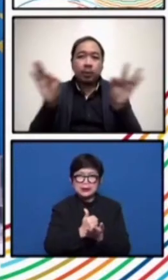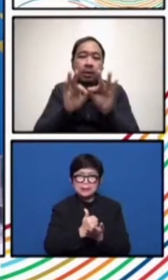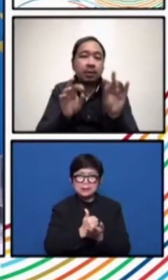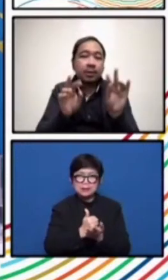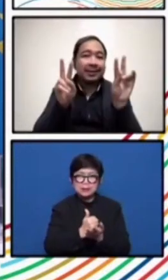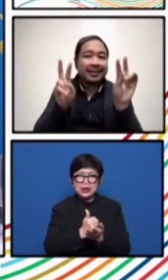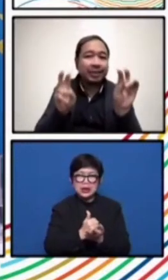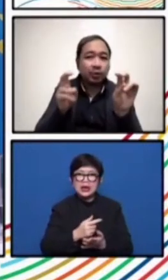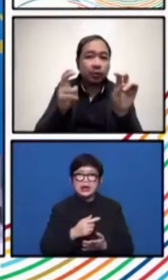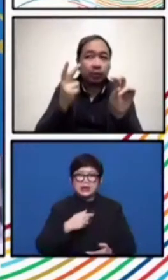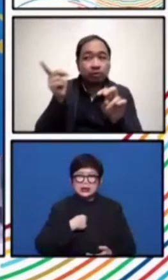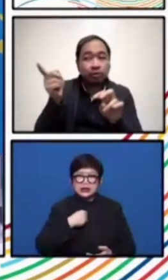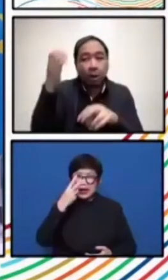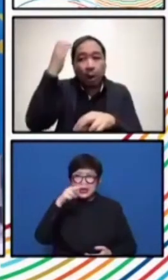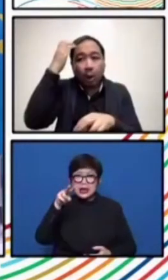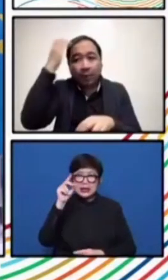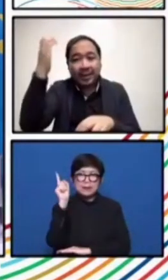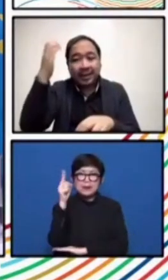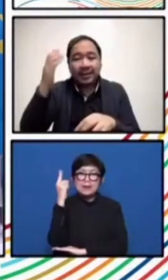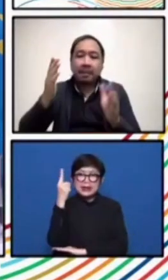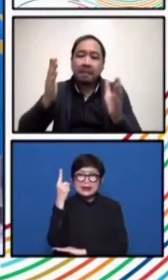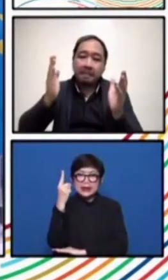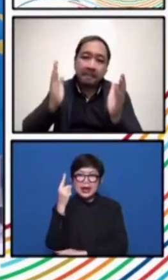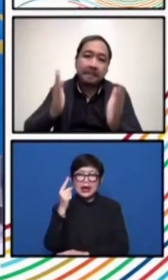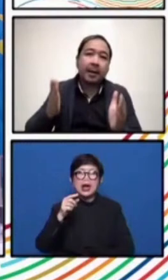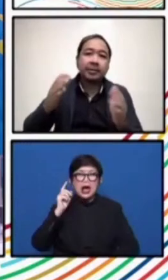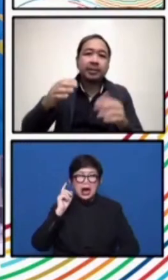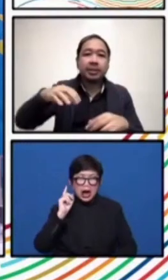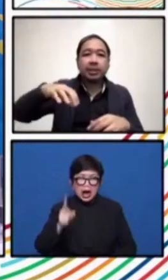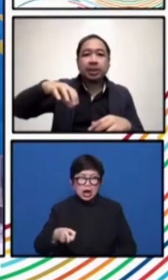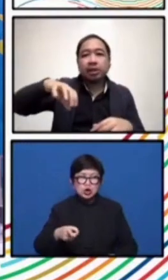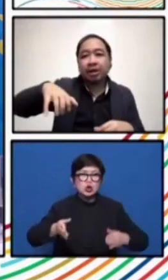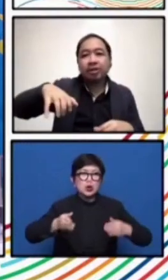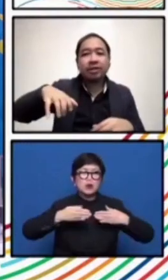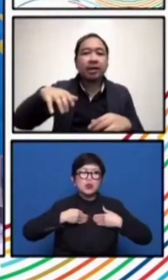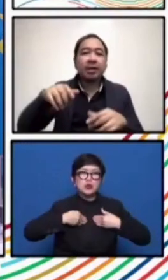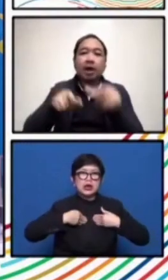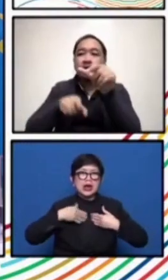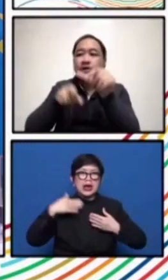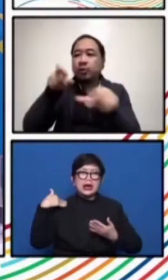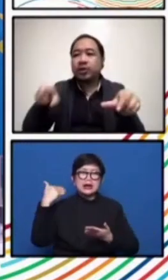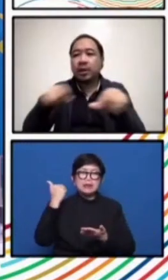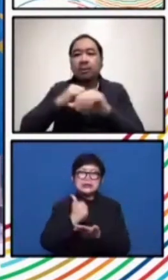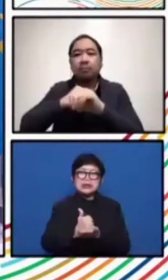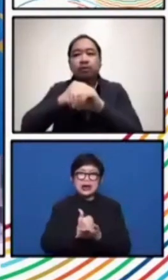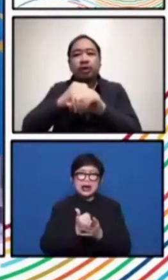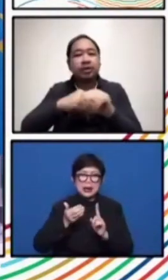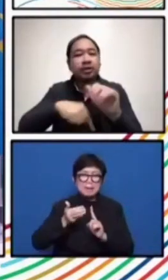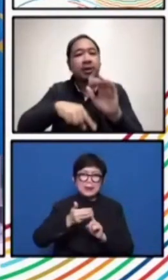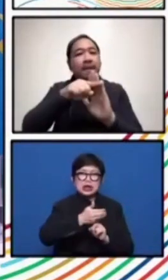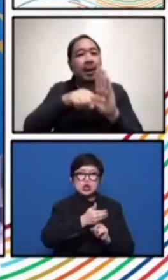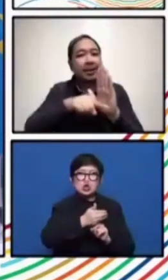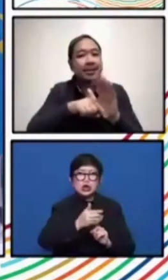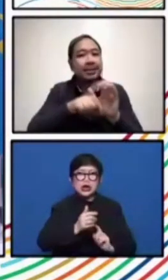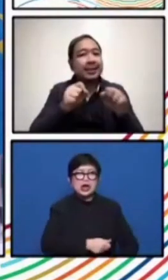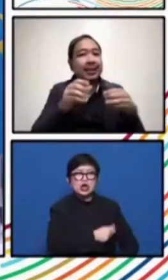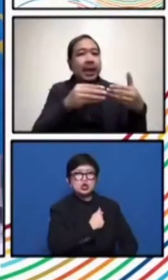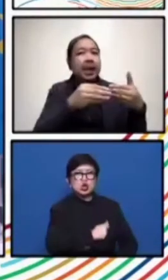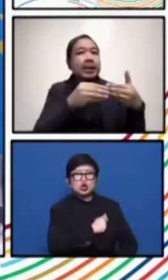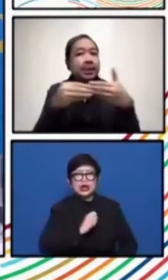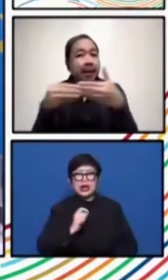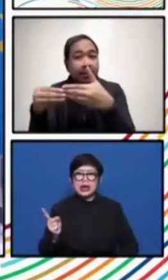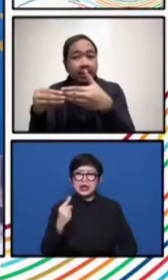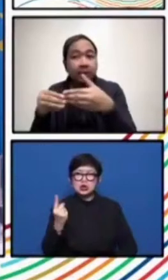the government should have a national social protection policy to guide and ensure that the intervention